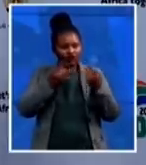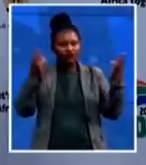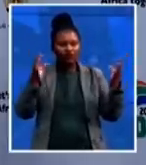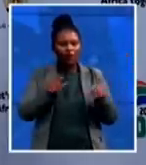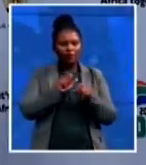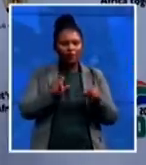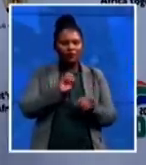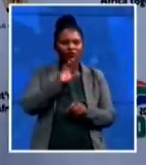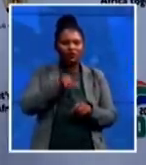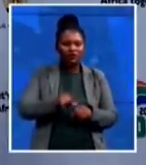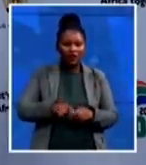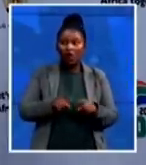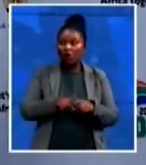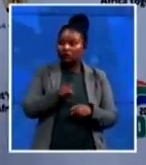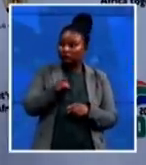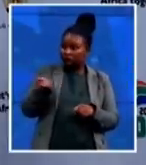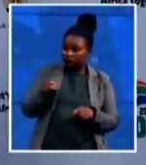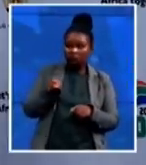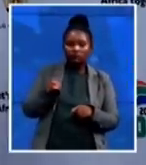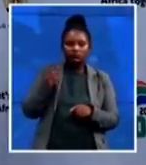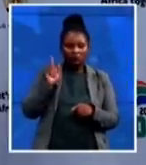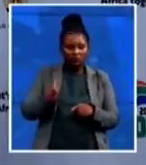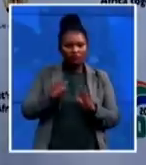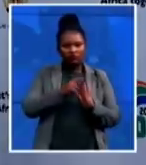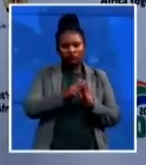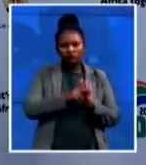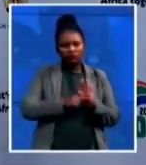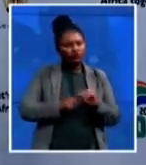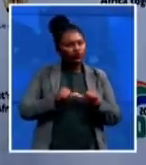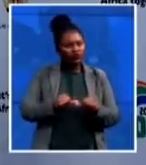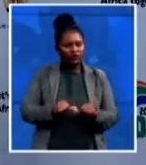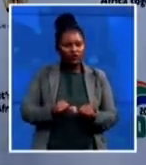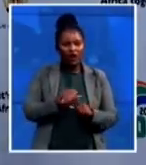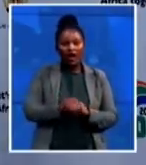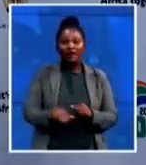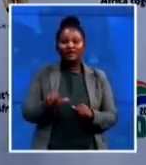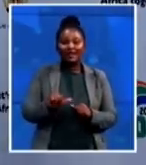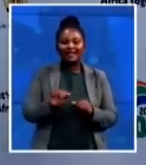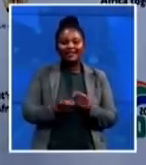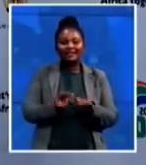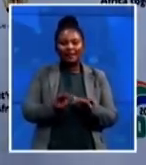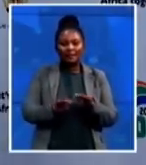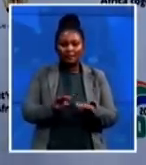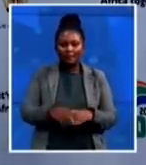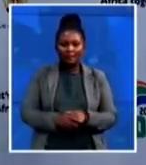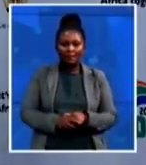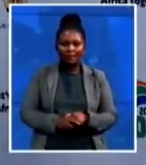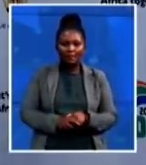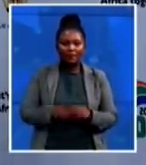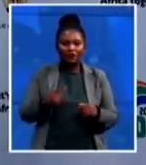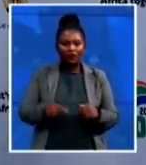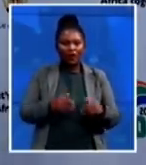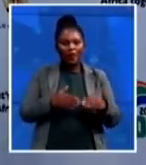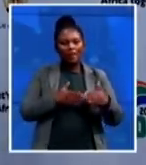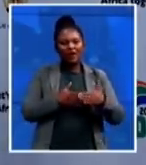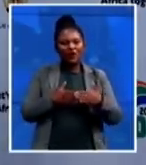prevail. African steps taken on the barriers. What Africa,